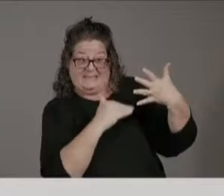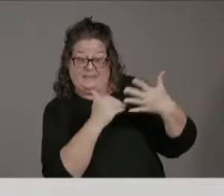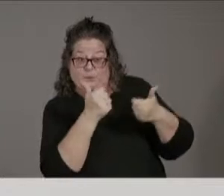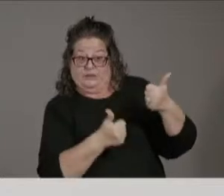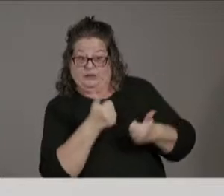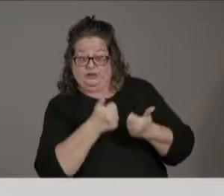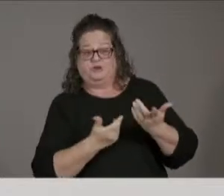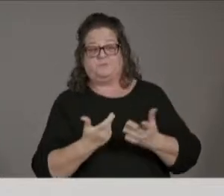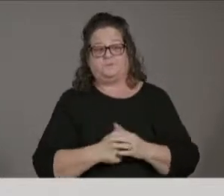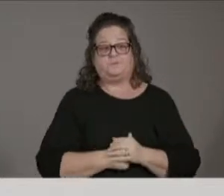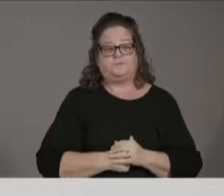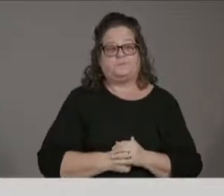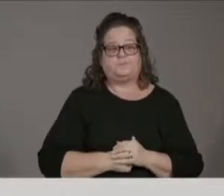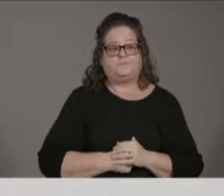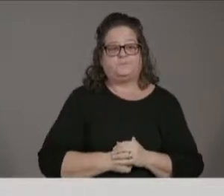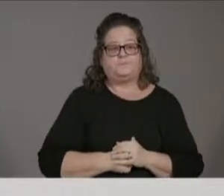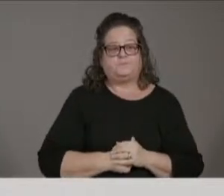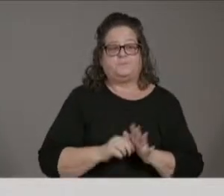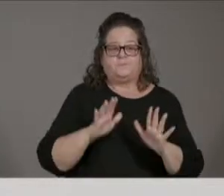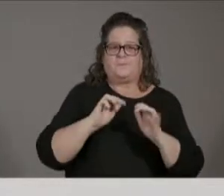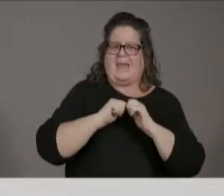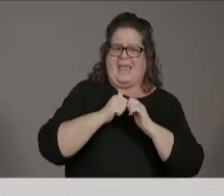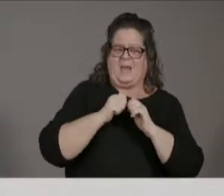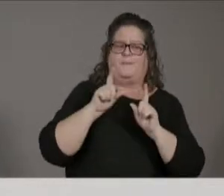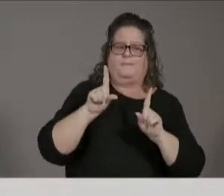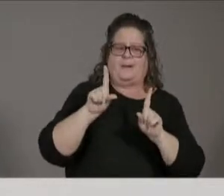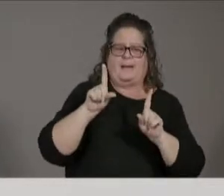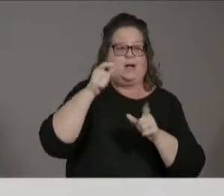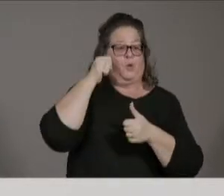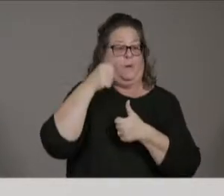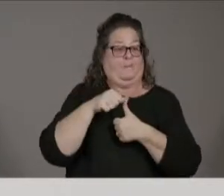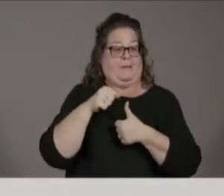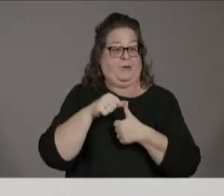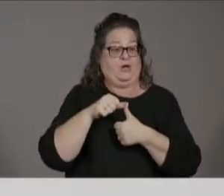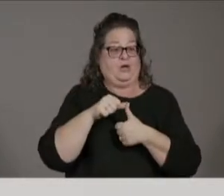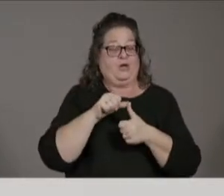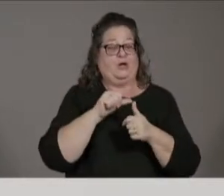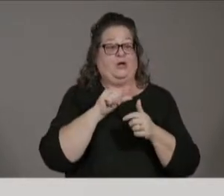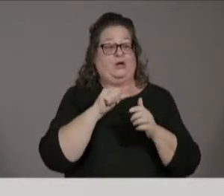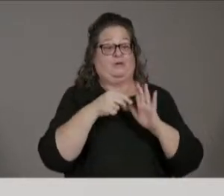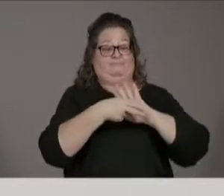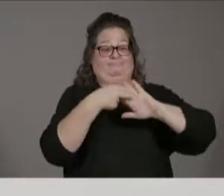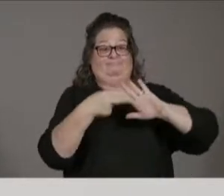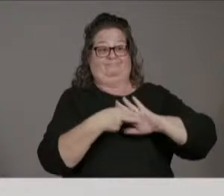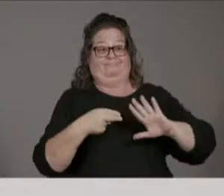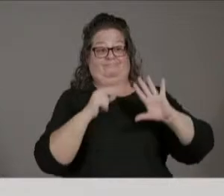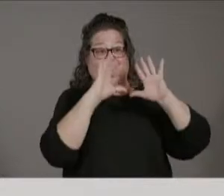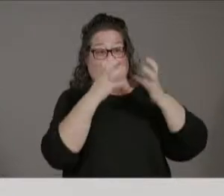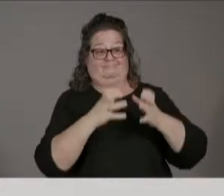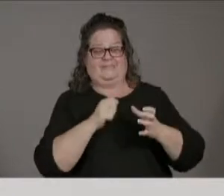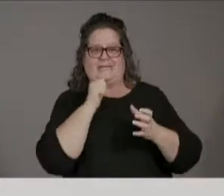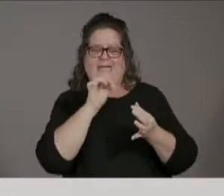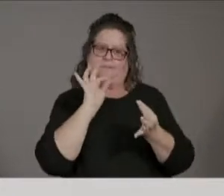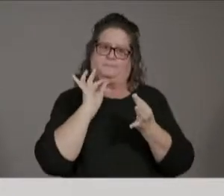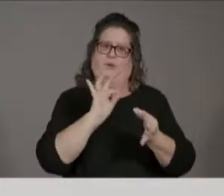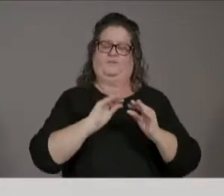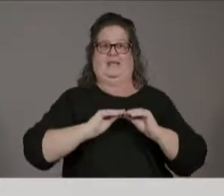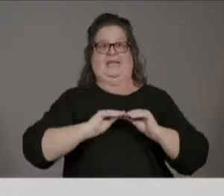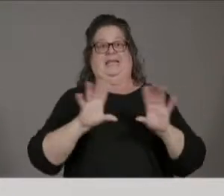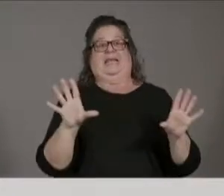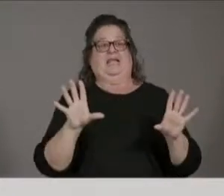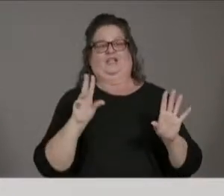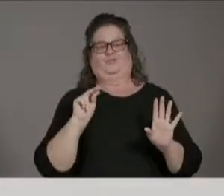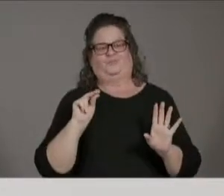and keep in mind, the categories aren't mutually exclusive. So even as we're looking at our population